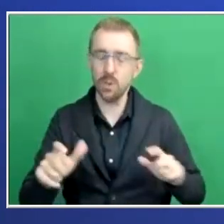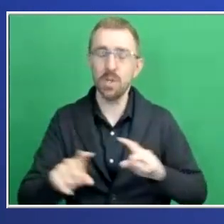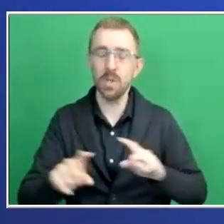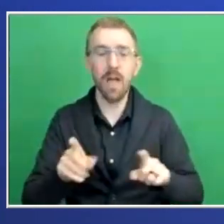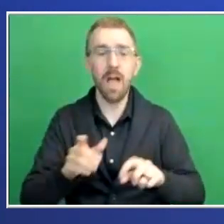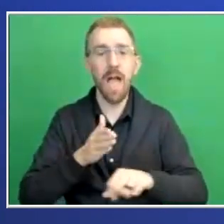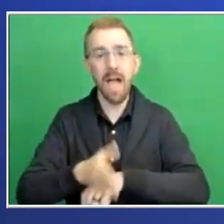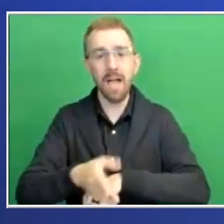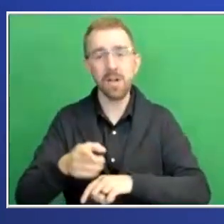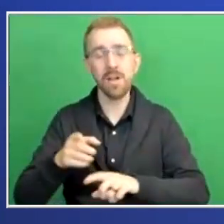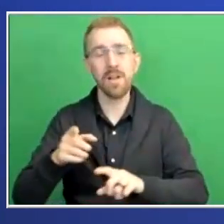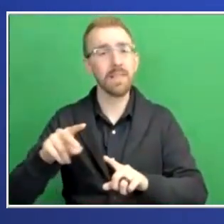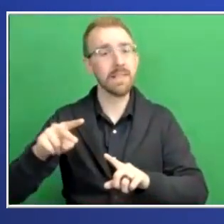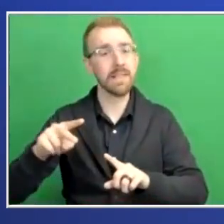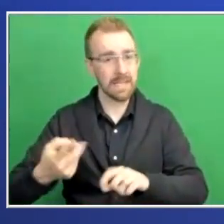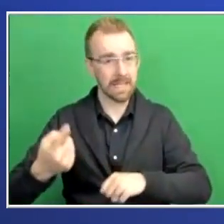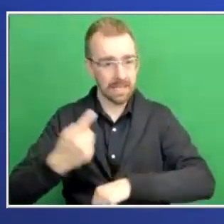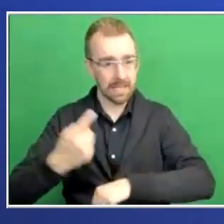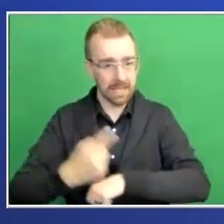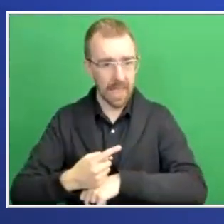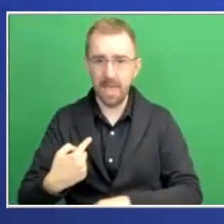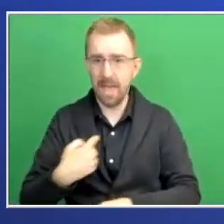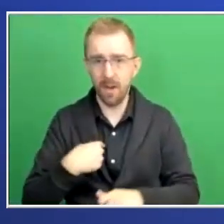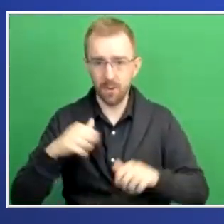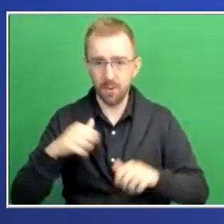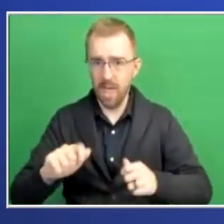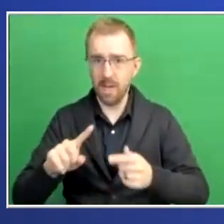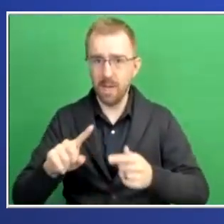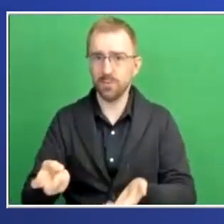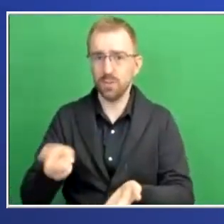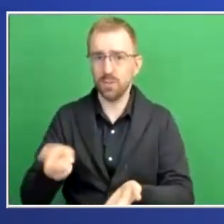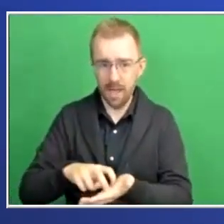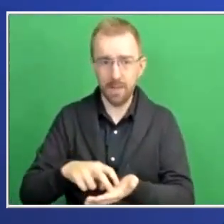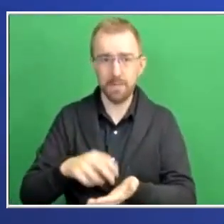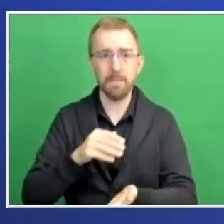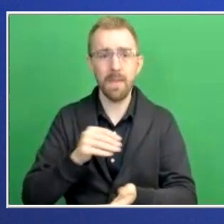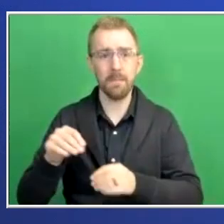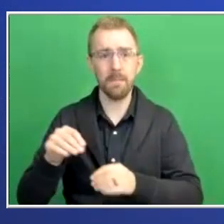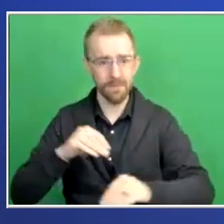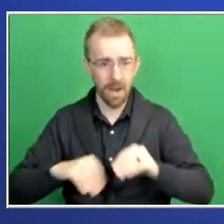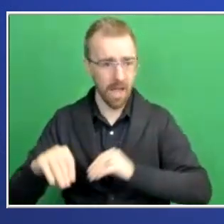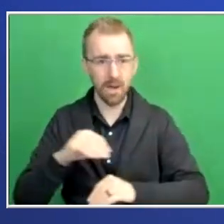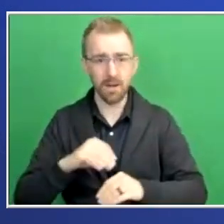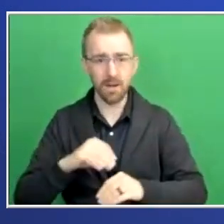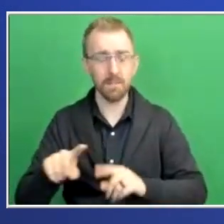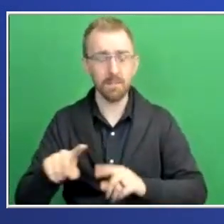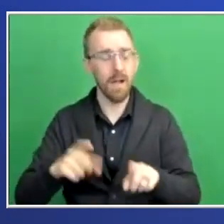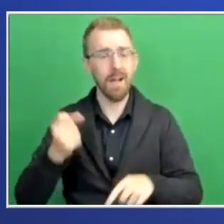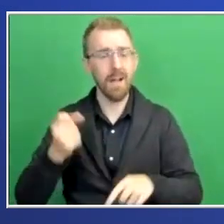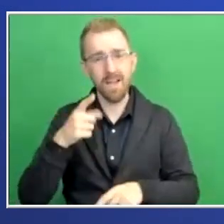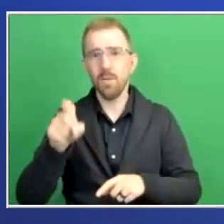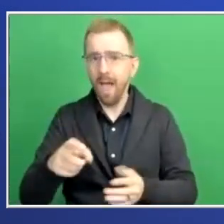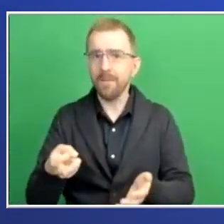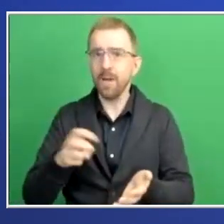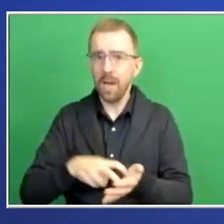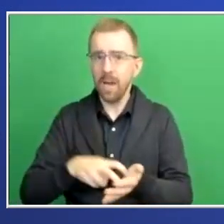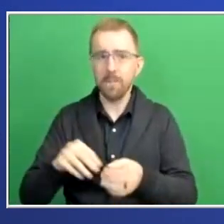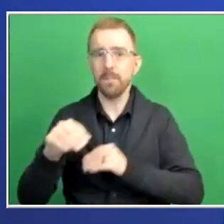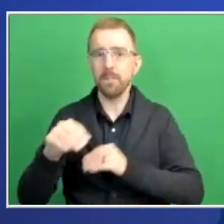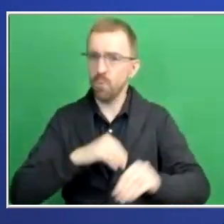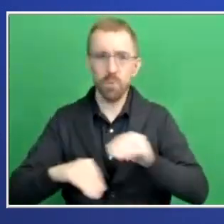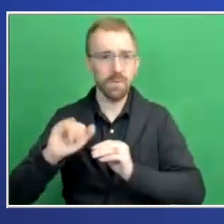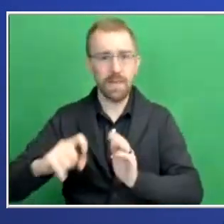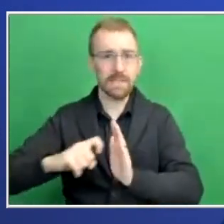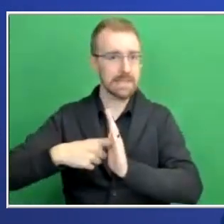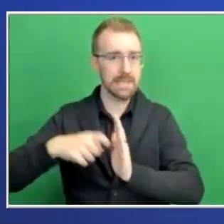after the second day, I was able to get up and move around. But you have to get up and move. That's the key. You got